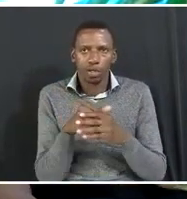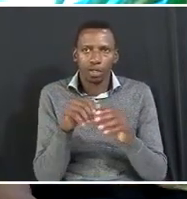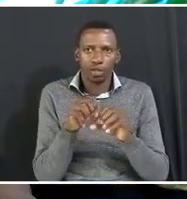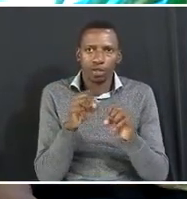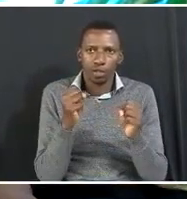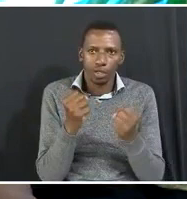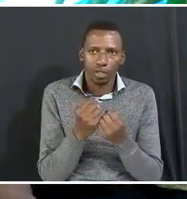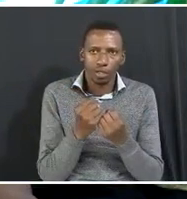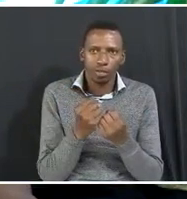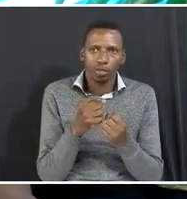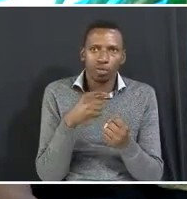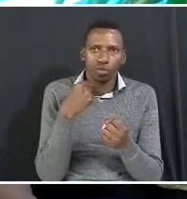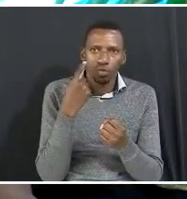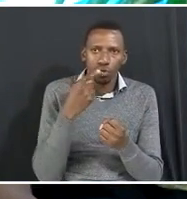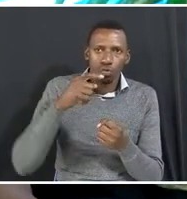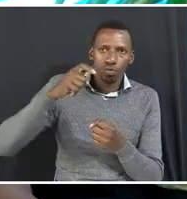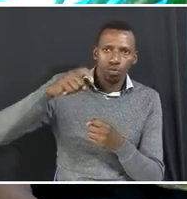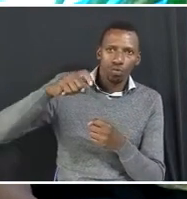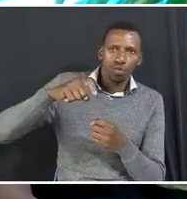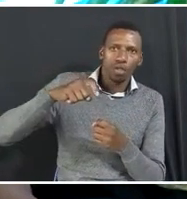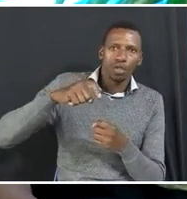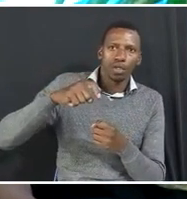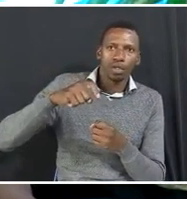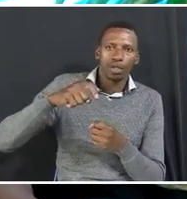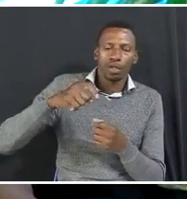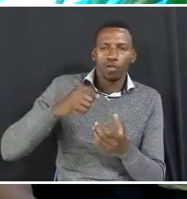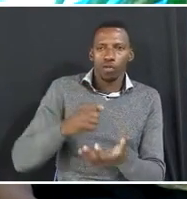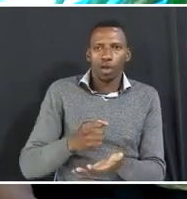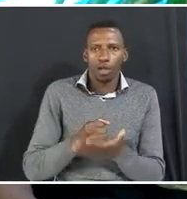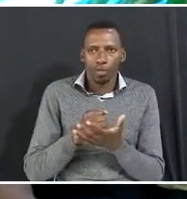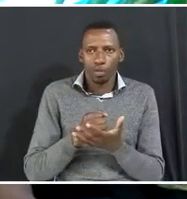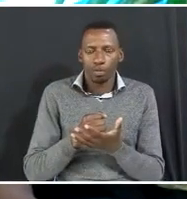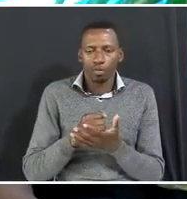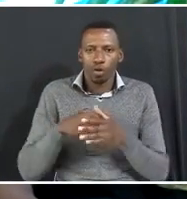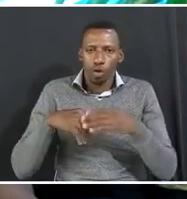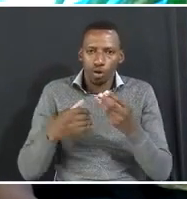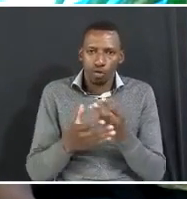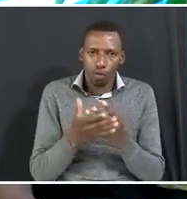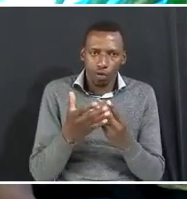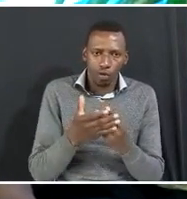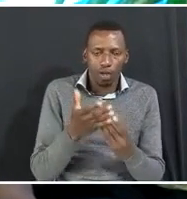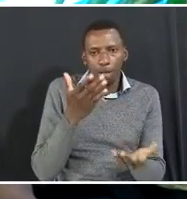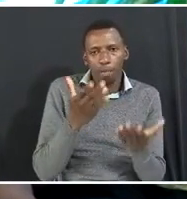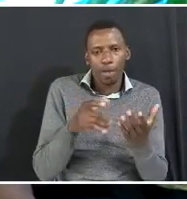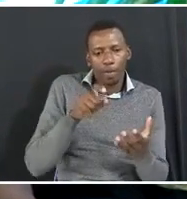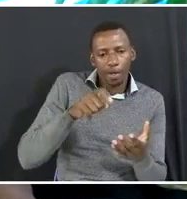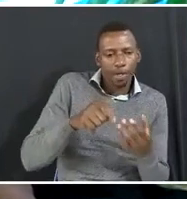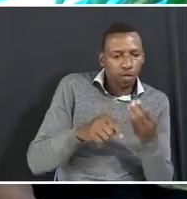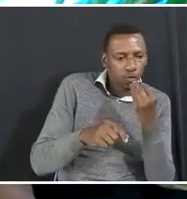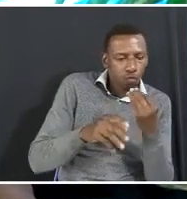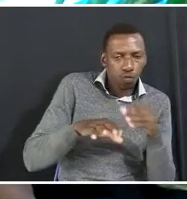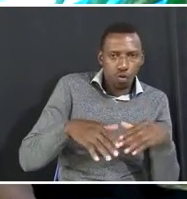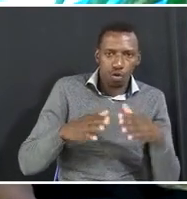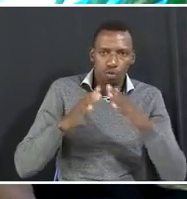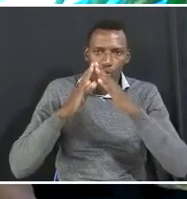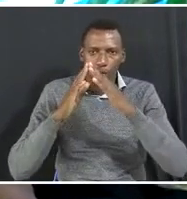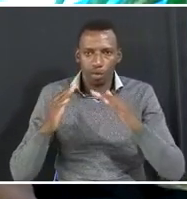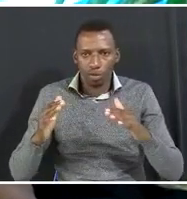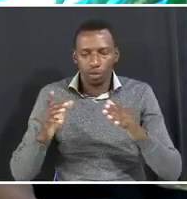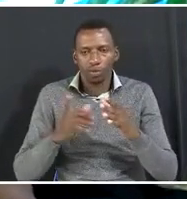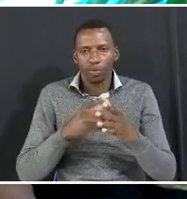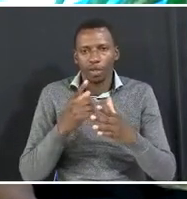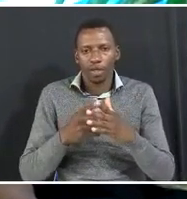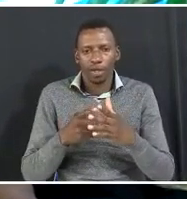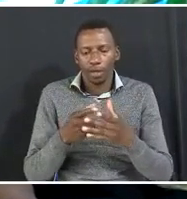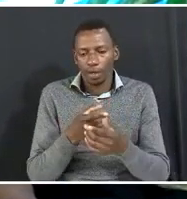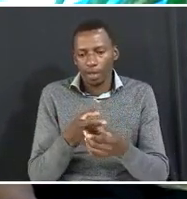who are in need of help, of welfare, either food or shelter, and they